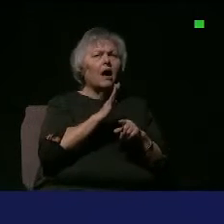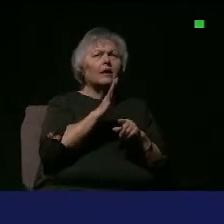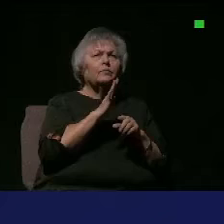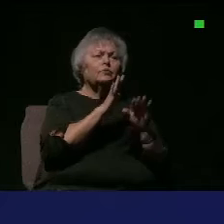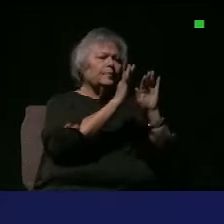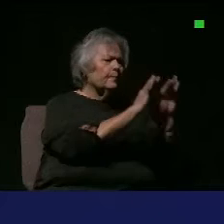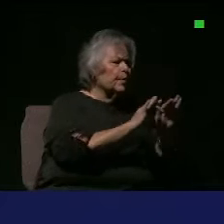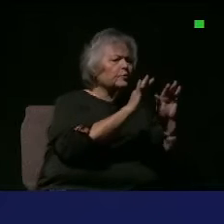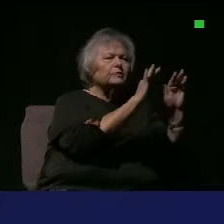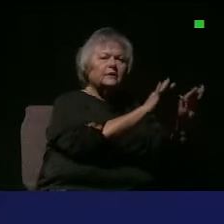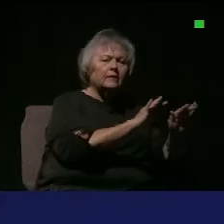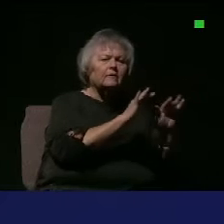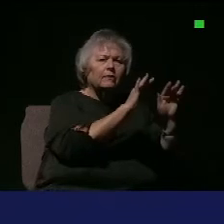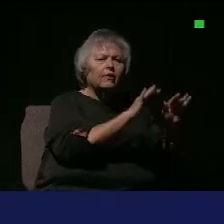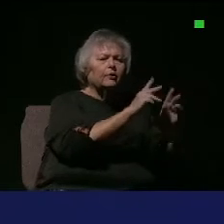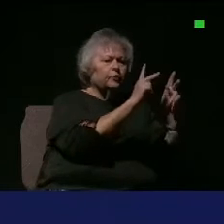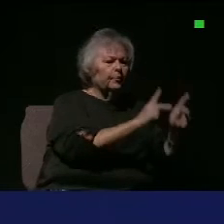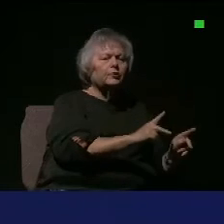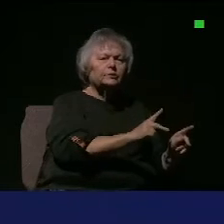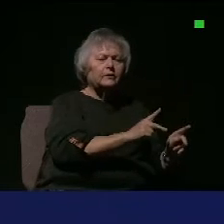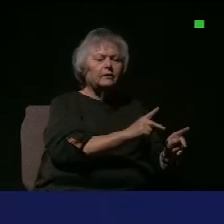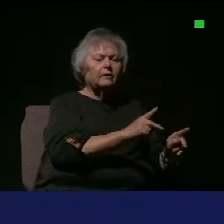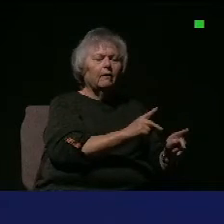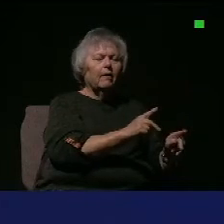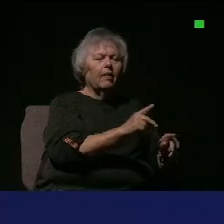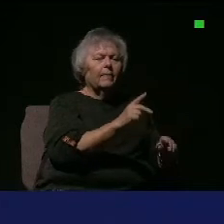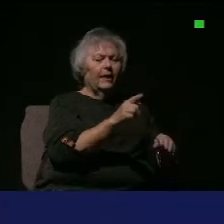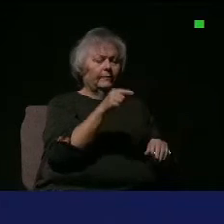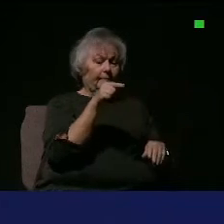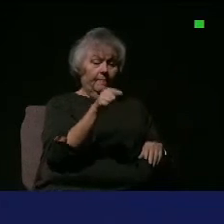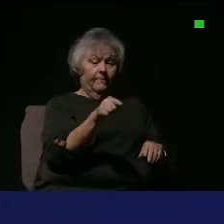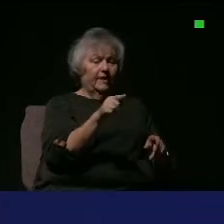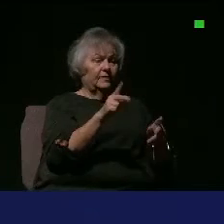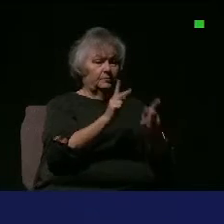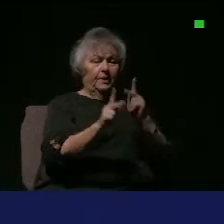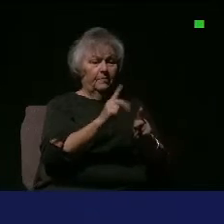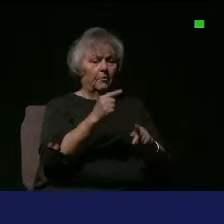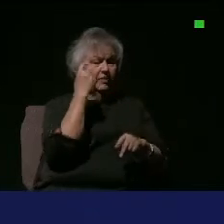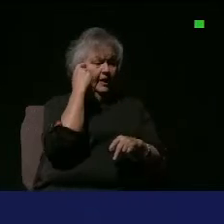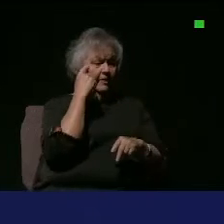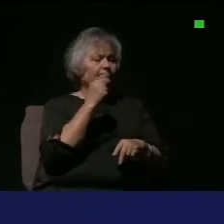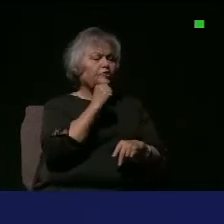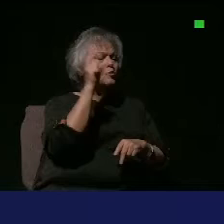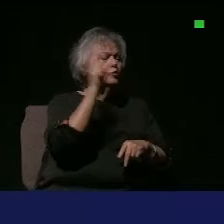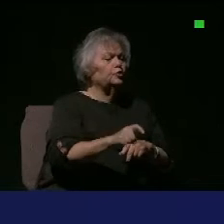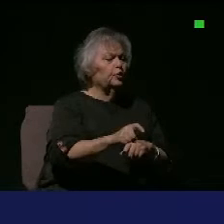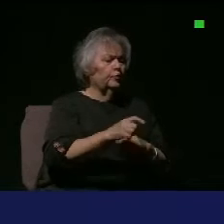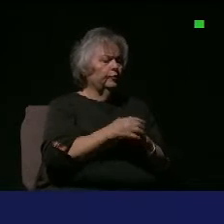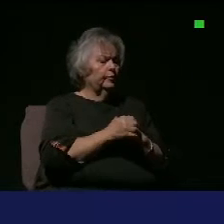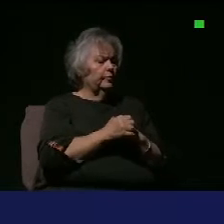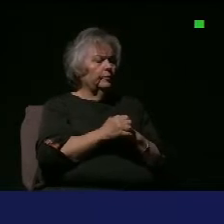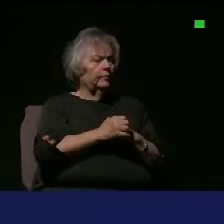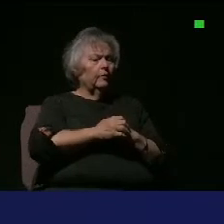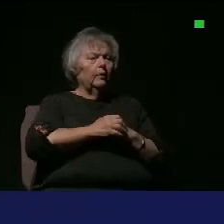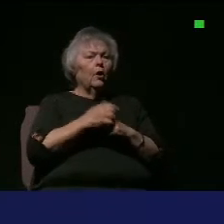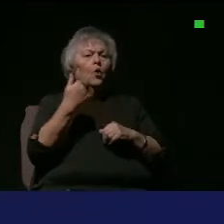In other words, how dare you, God, treat these people as equals? We've borne the heat of the day. We deserve